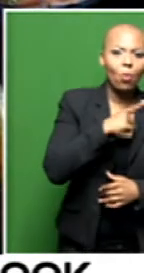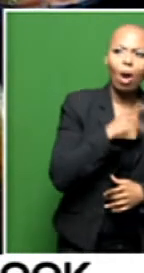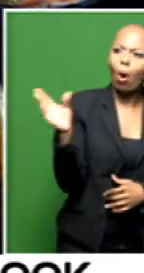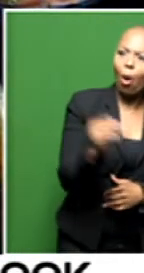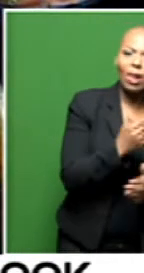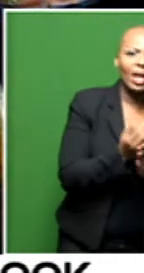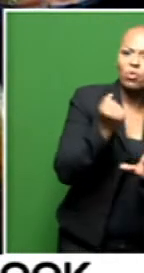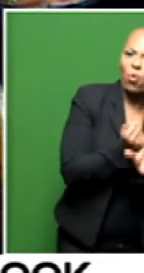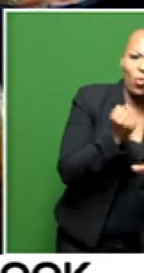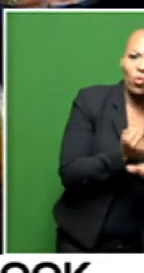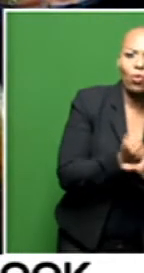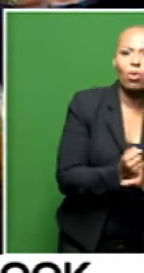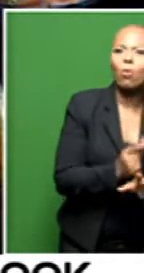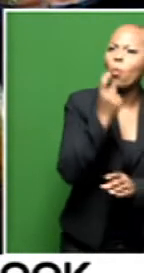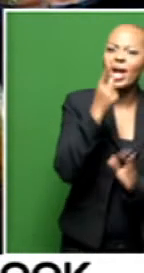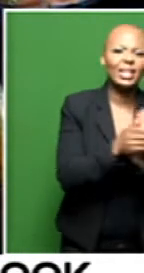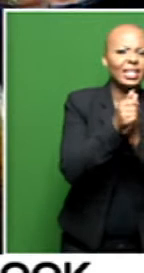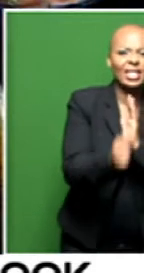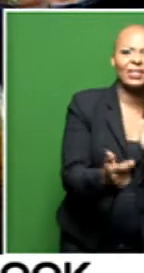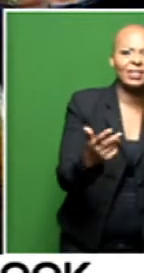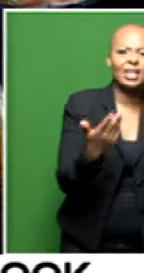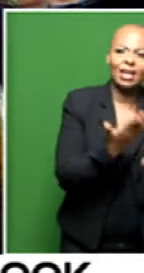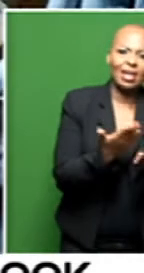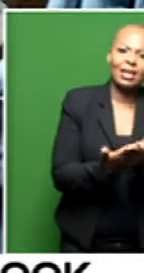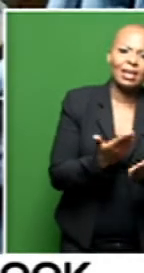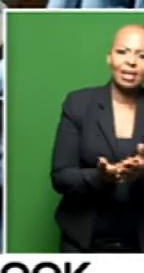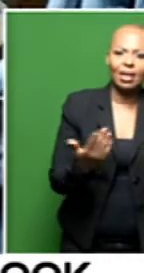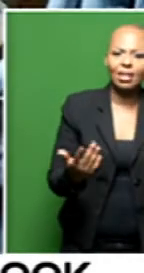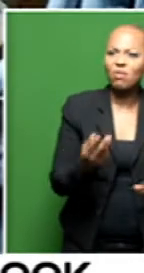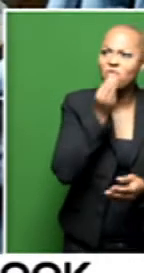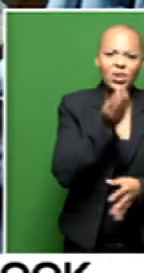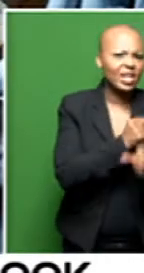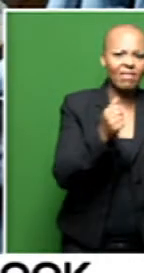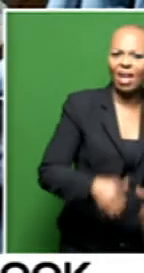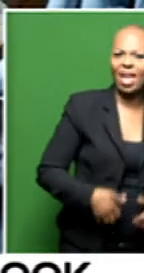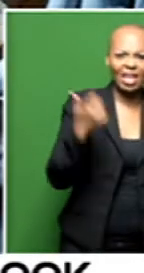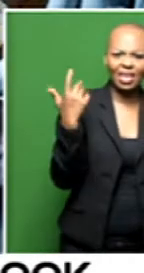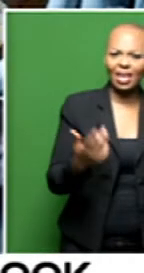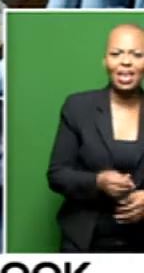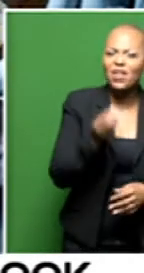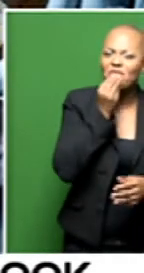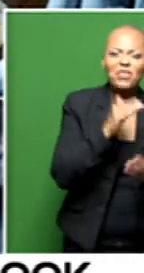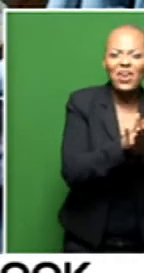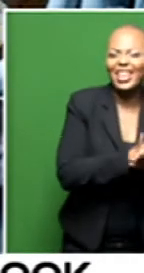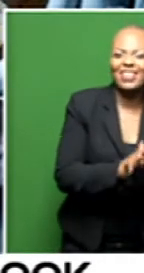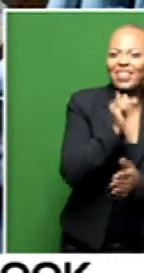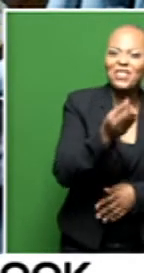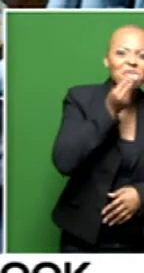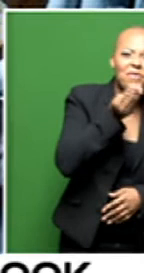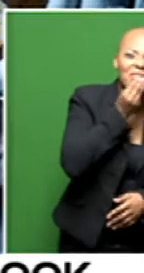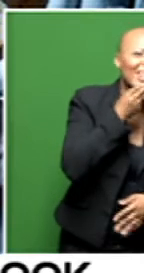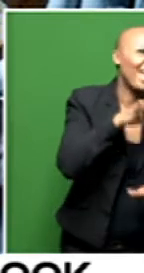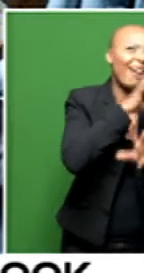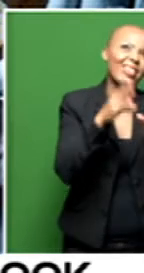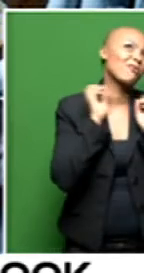one gift that you have to bring people together. Food is never angry. Food forgives. If you eat food, everything is okay. So this